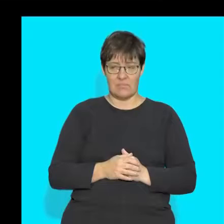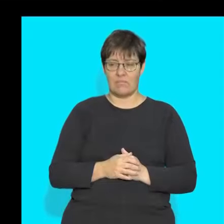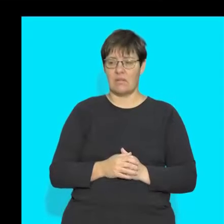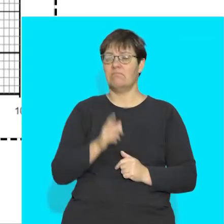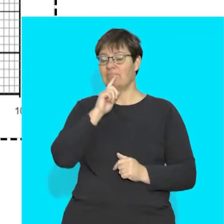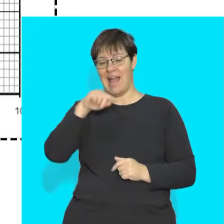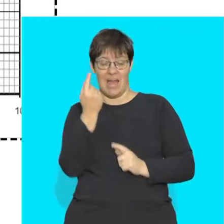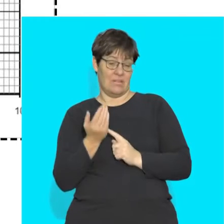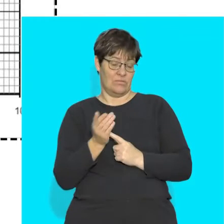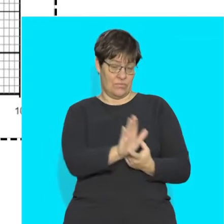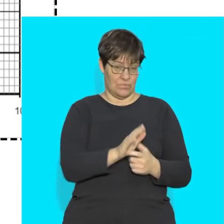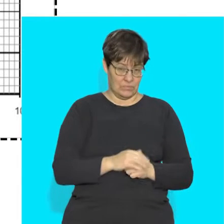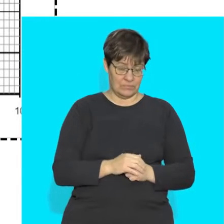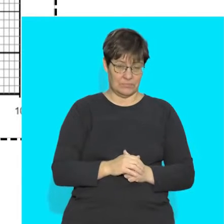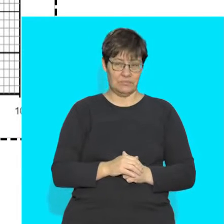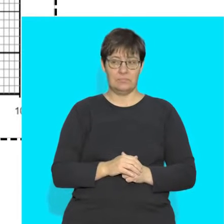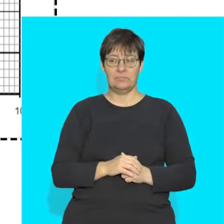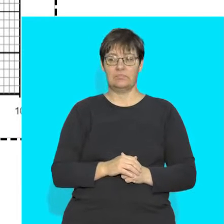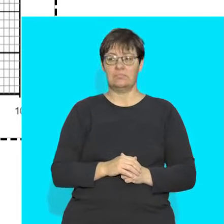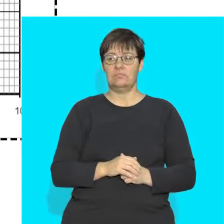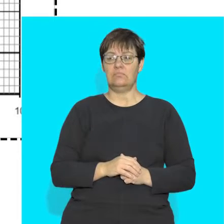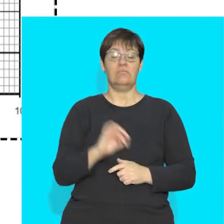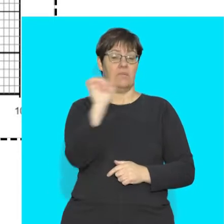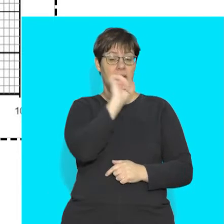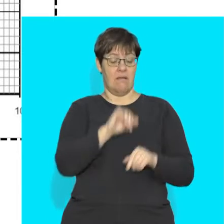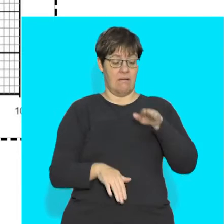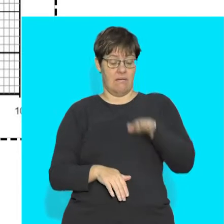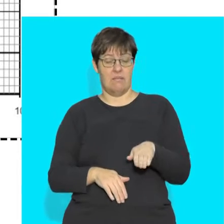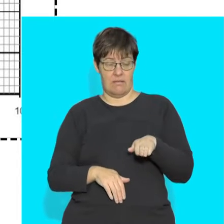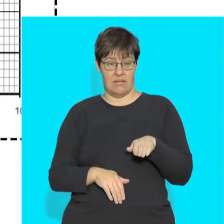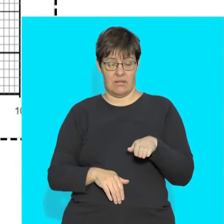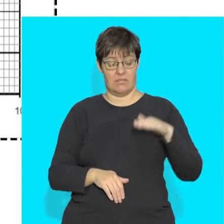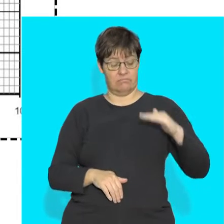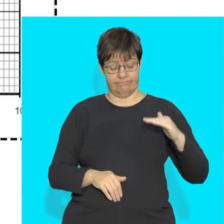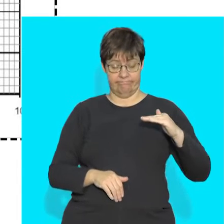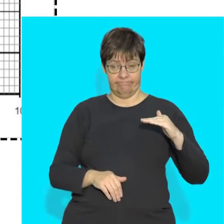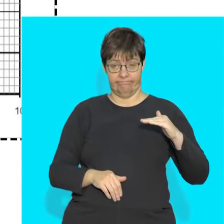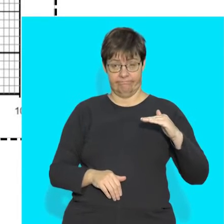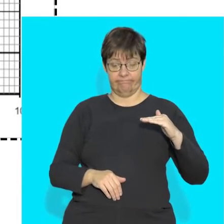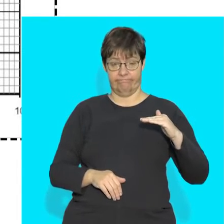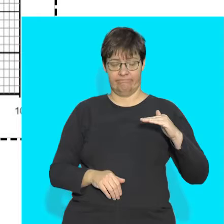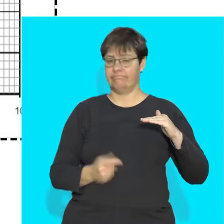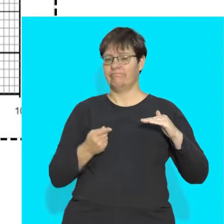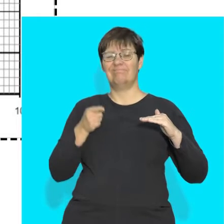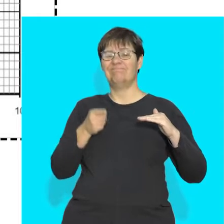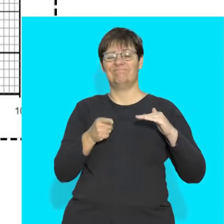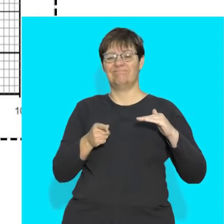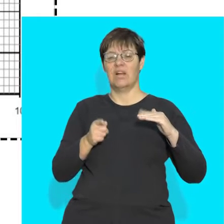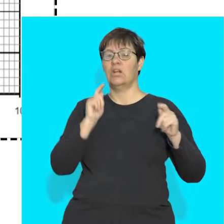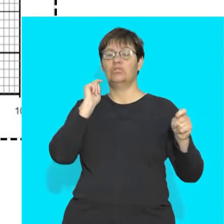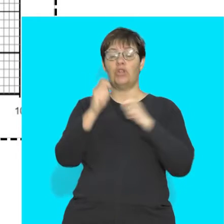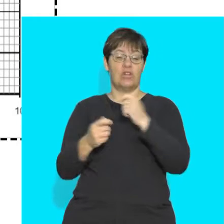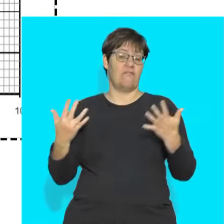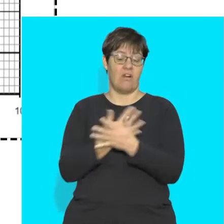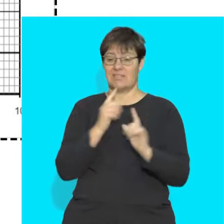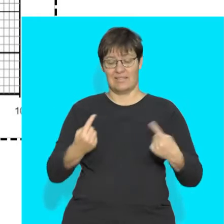another animation to show you. So here we go. I've got a car, okay, over here. Now with this one, I can't change how